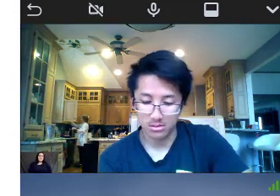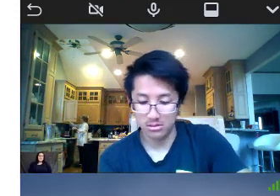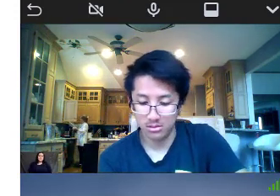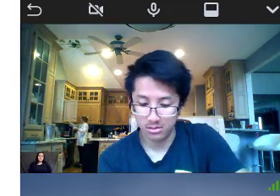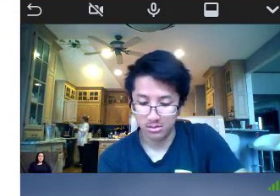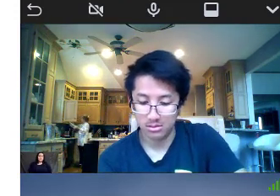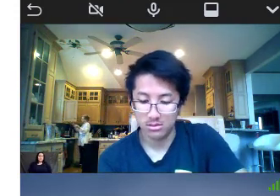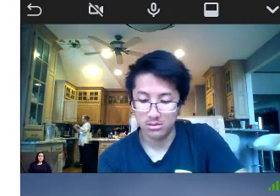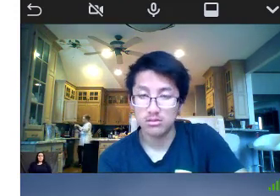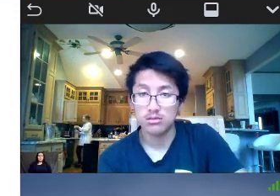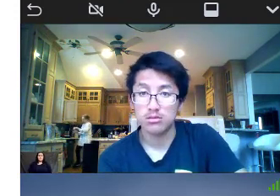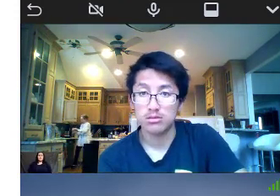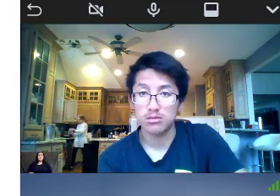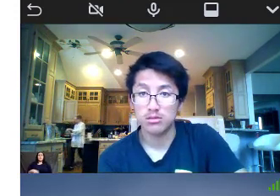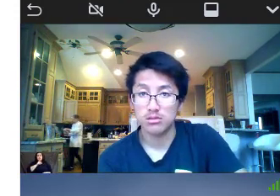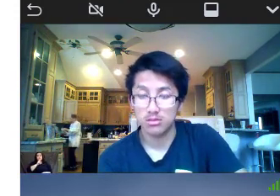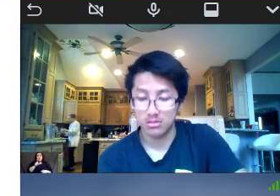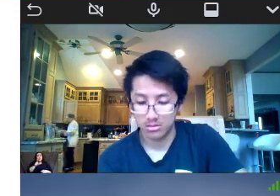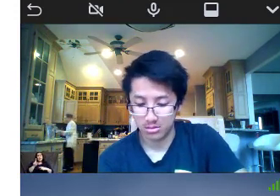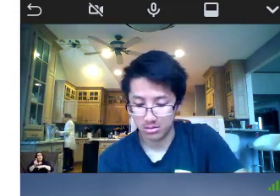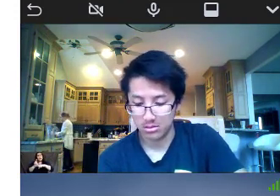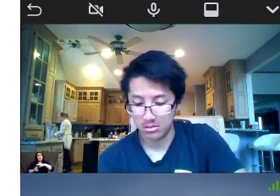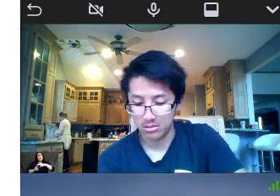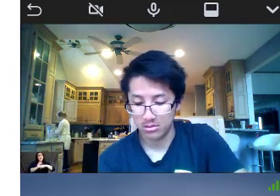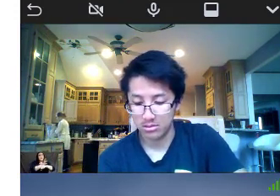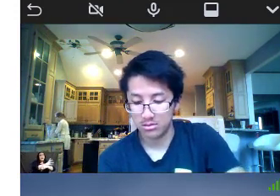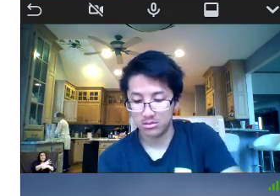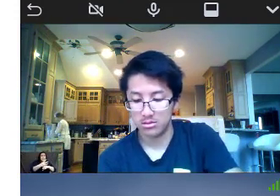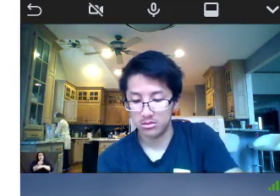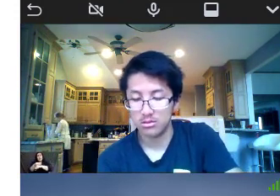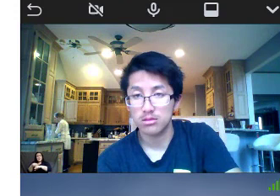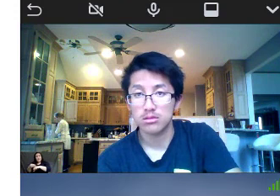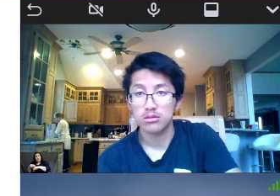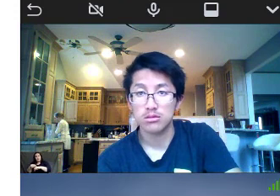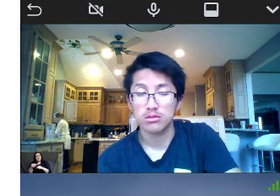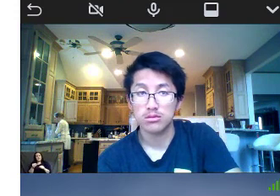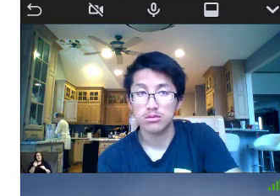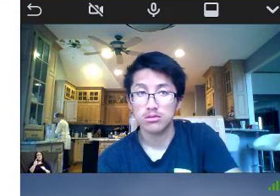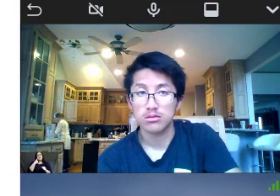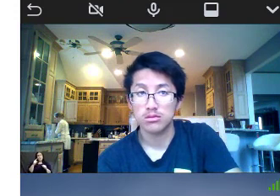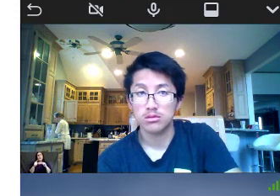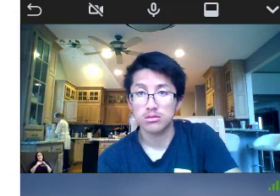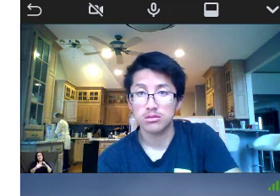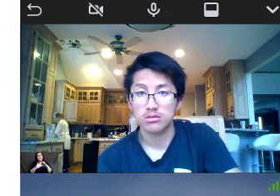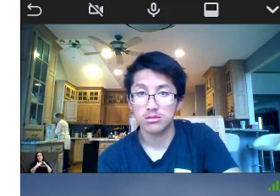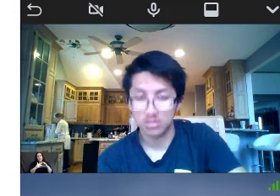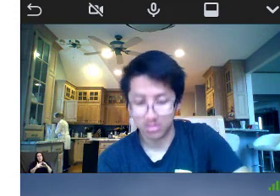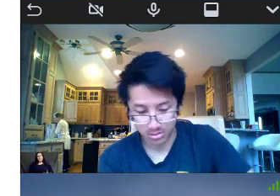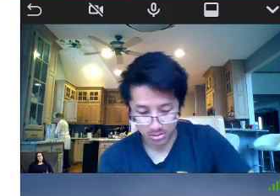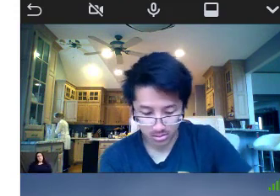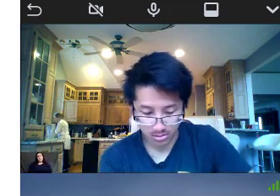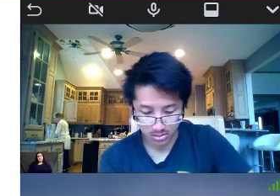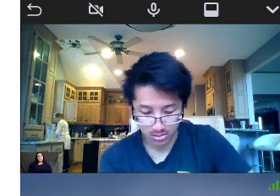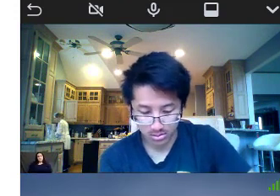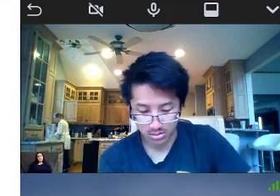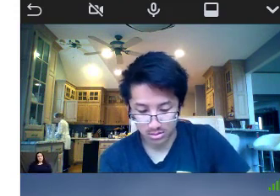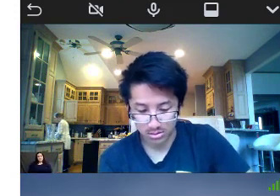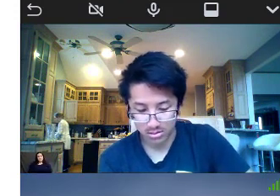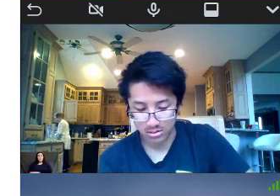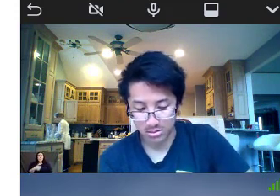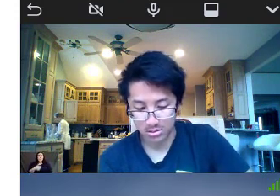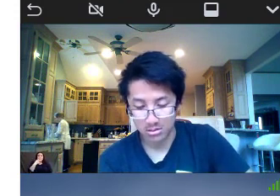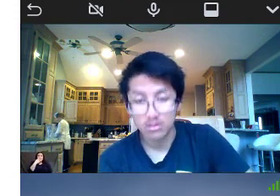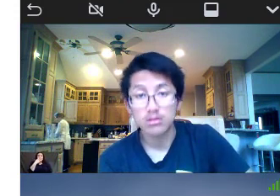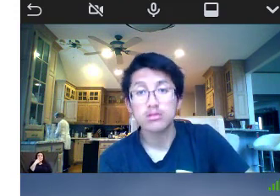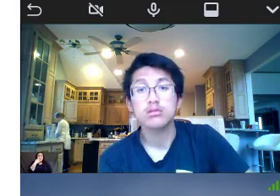fluid. So it's sort of telling us a little bit, it's a dimensionless heat transfer coefficient. So